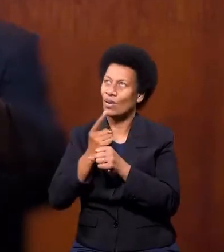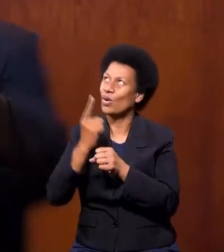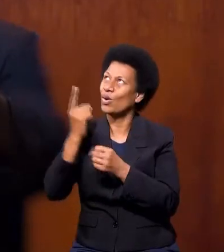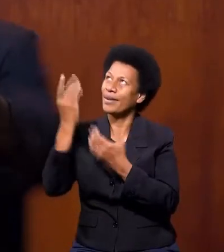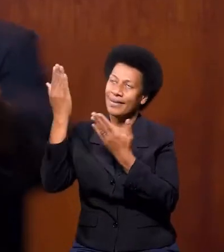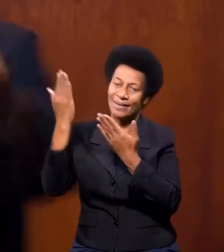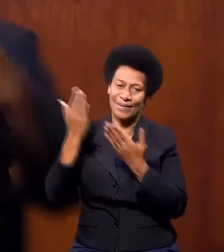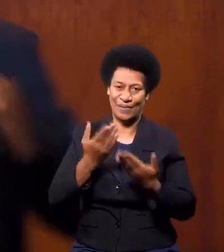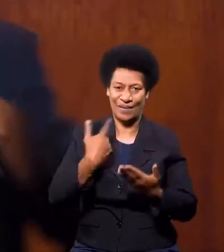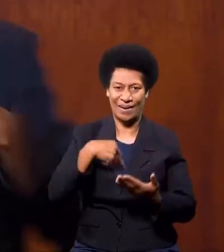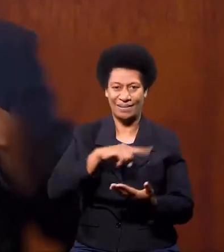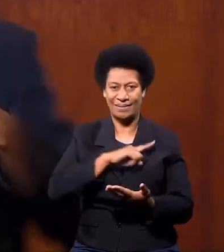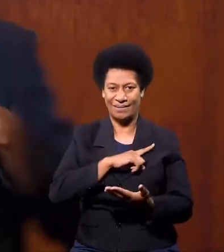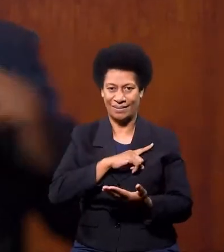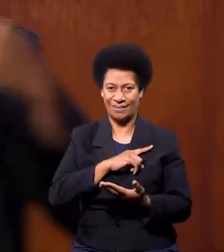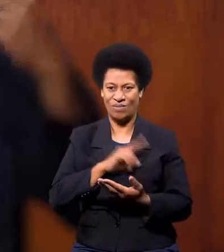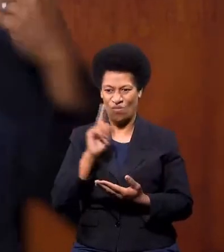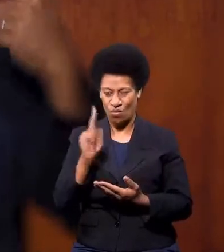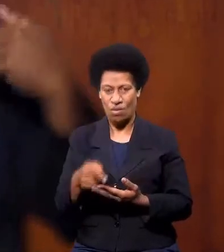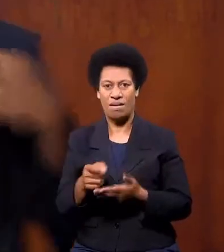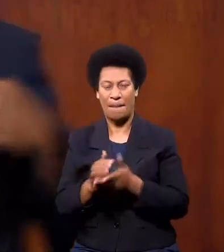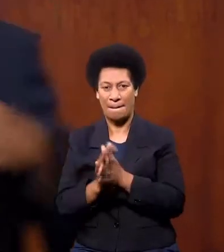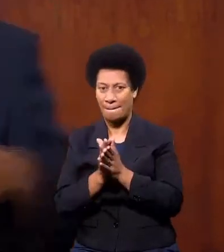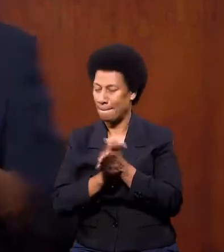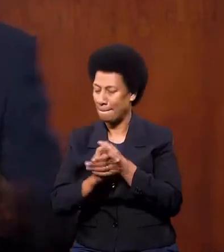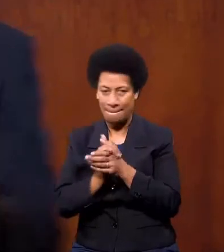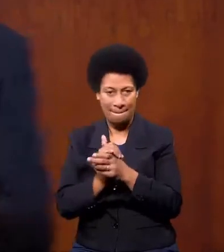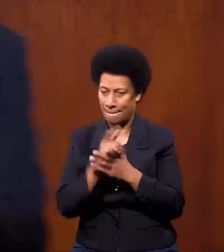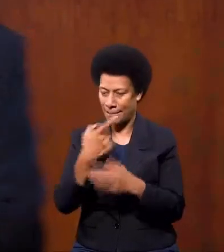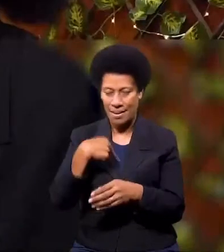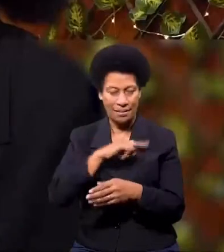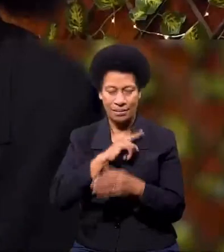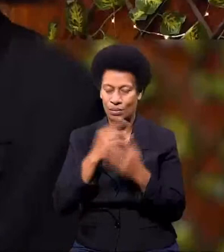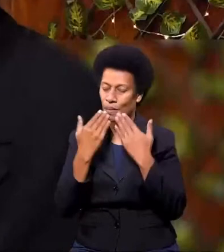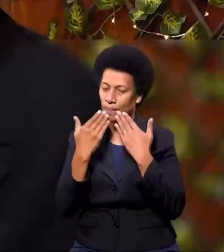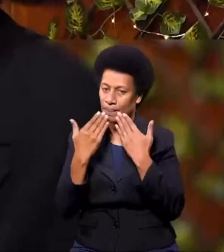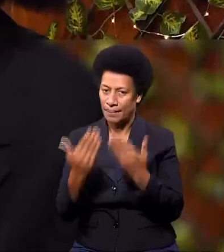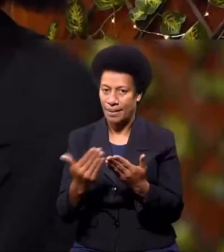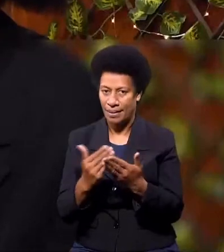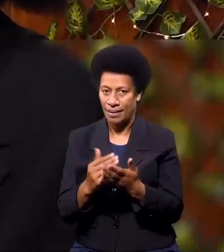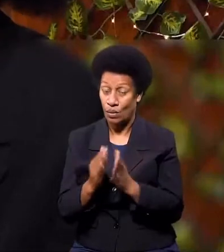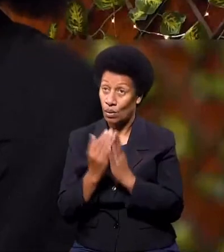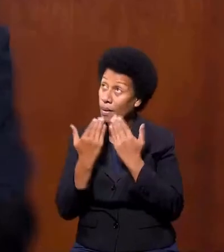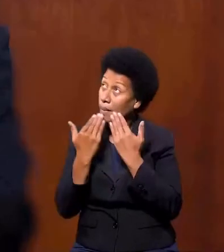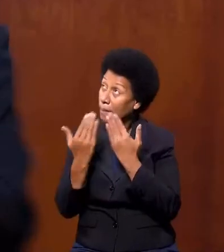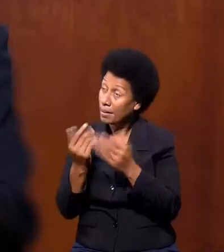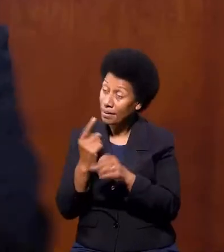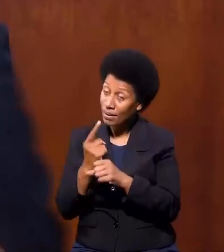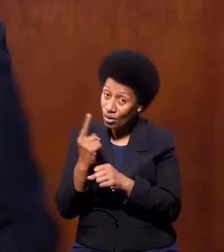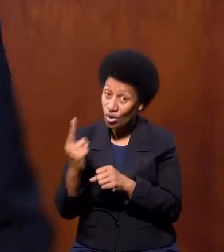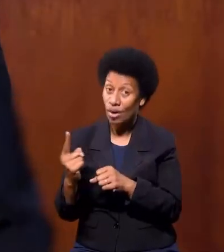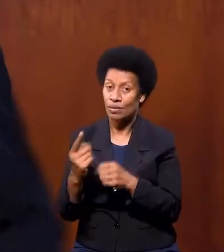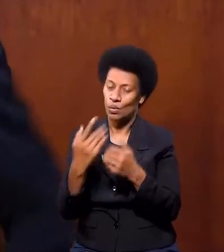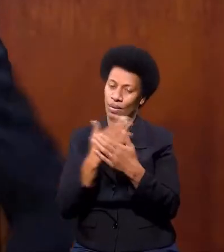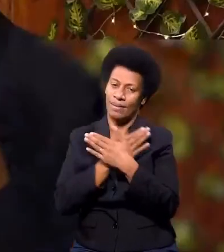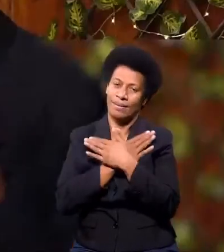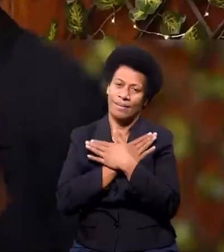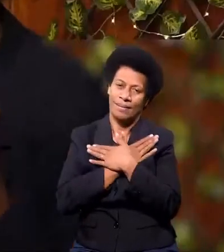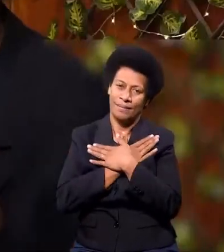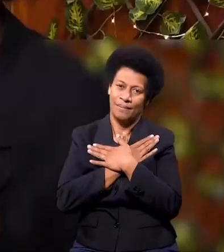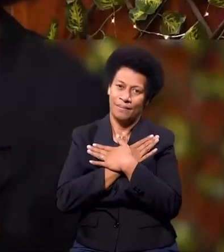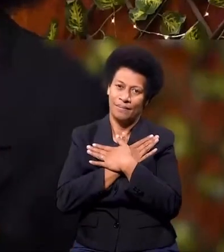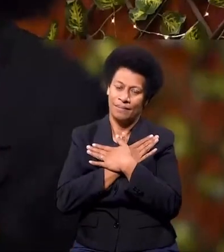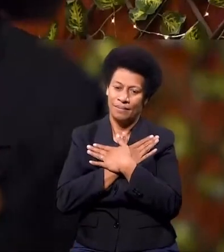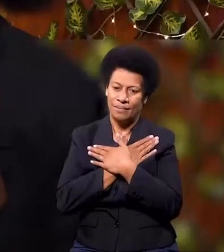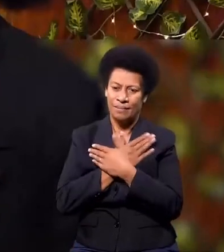love that God has given us, that should motivate us to obey him. And in obeying him, we love him. We love him. And when we have